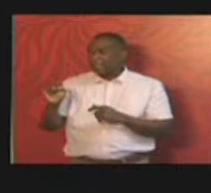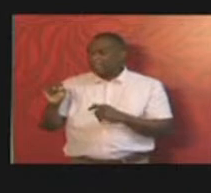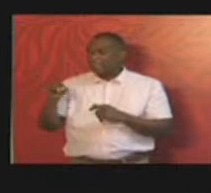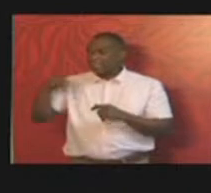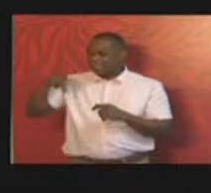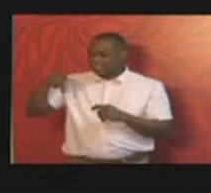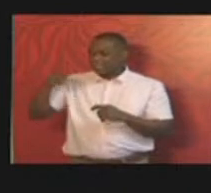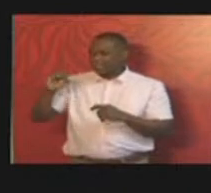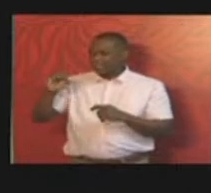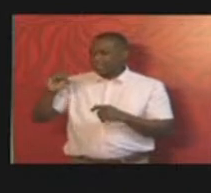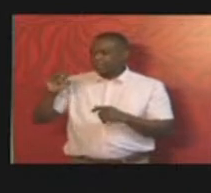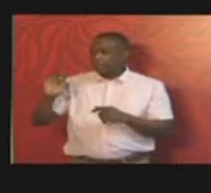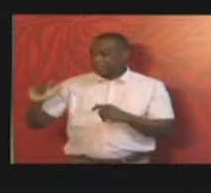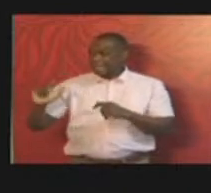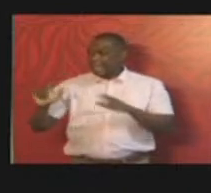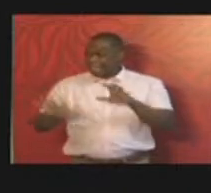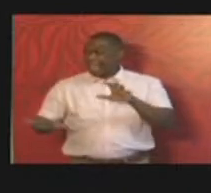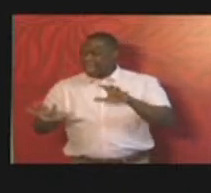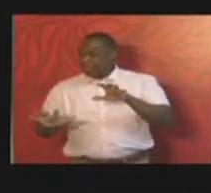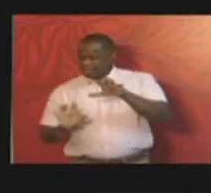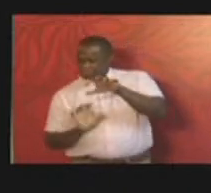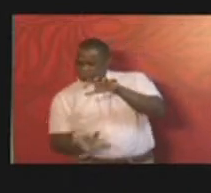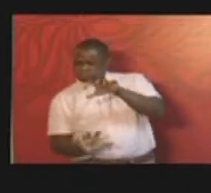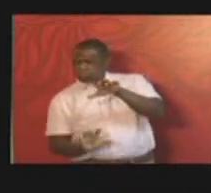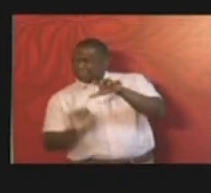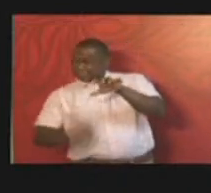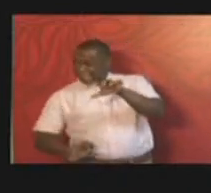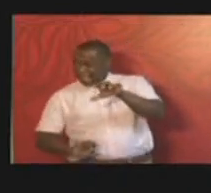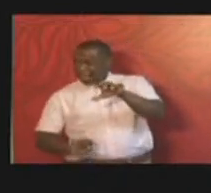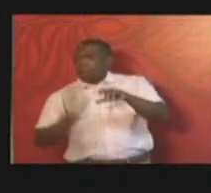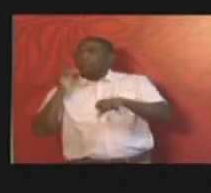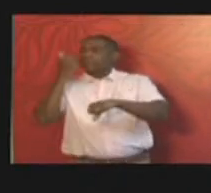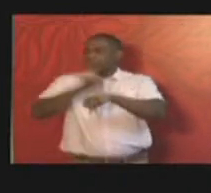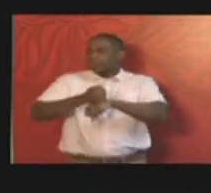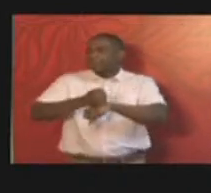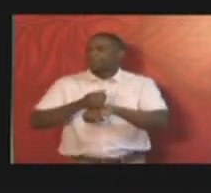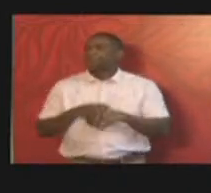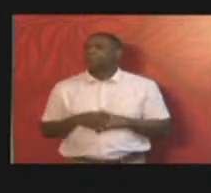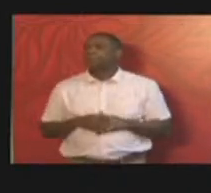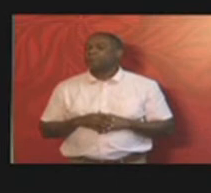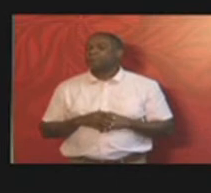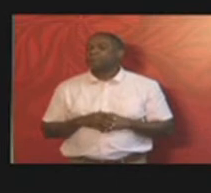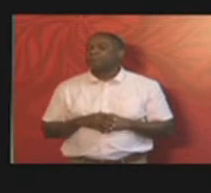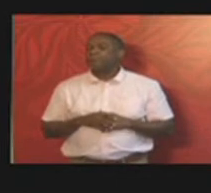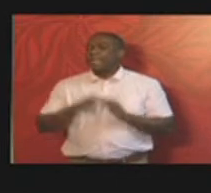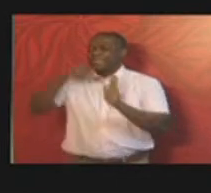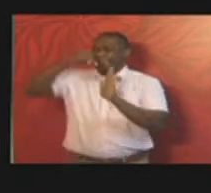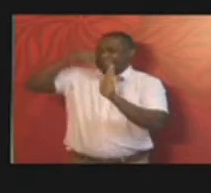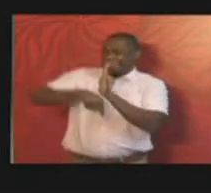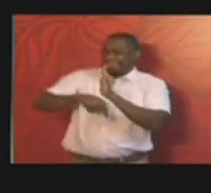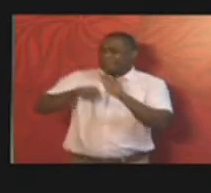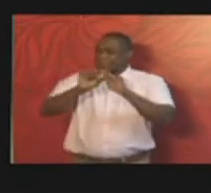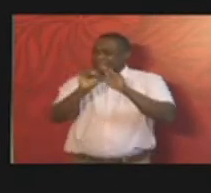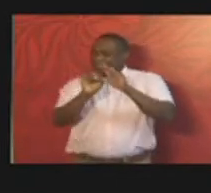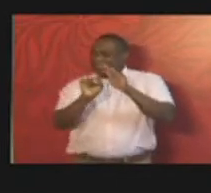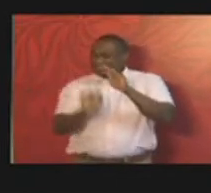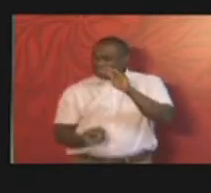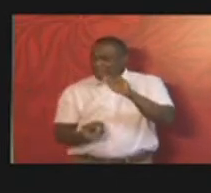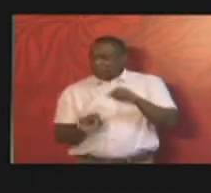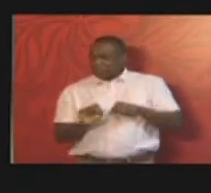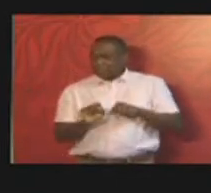we rationalize our resources, especially in Deep South, we are going to,